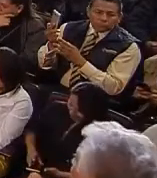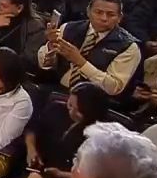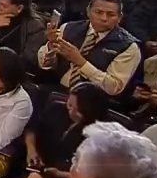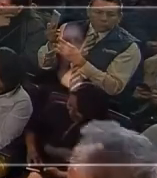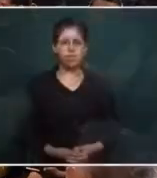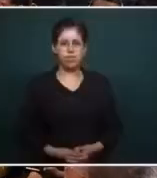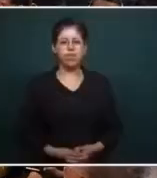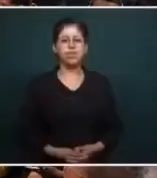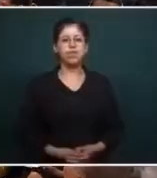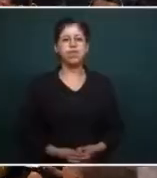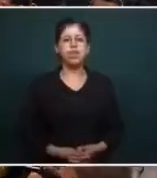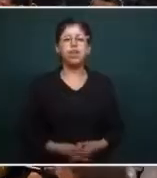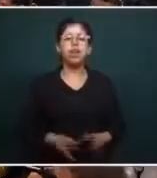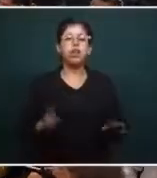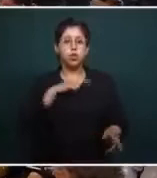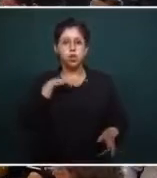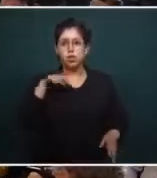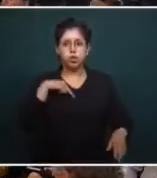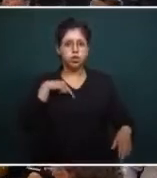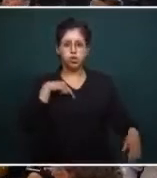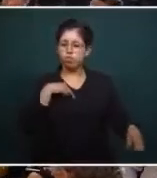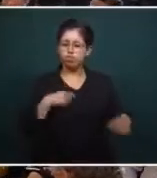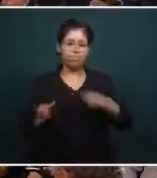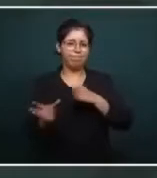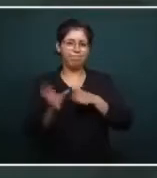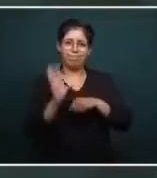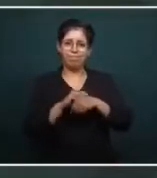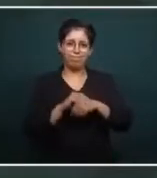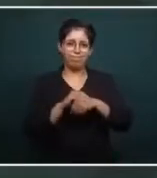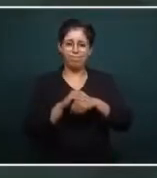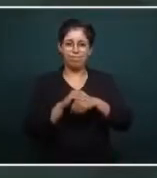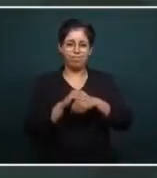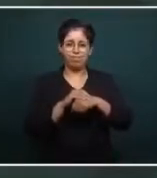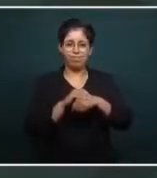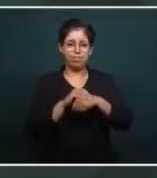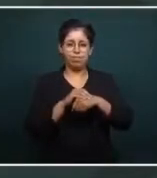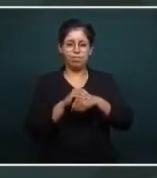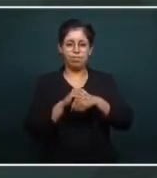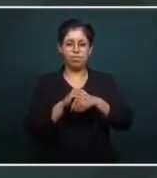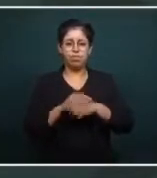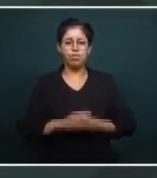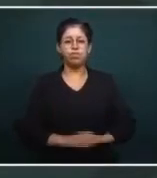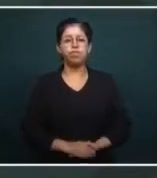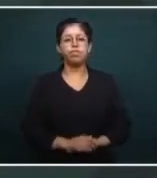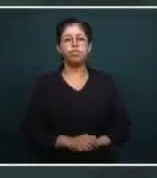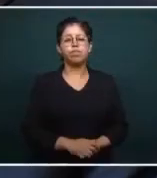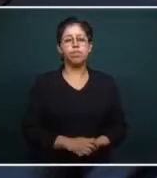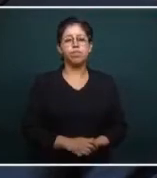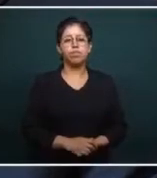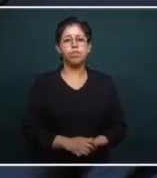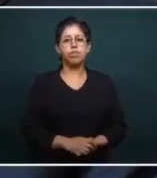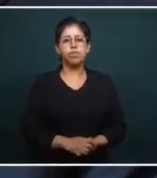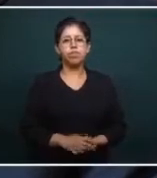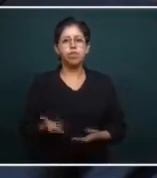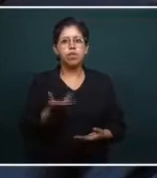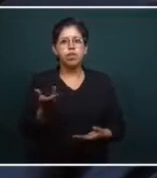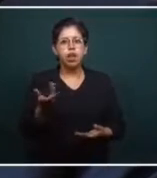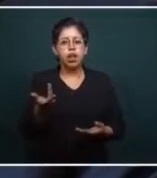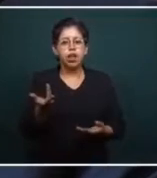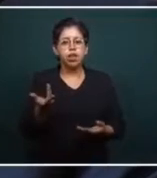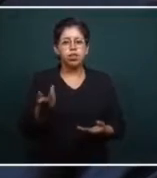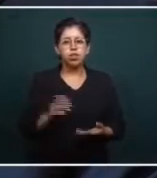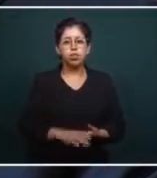permitir permit que se that promuevan there be any campañas